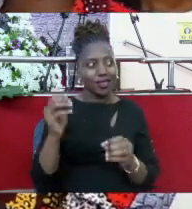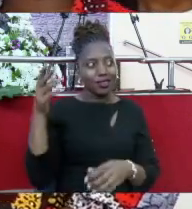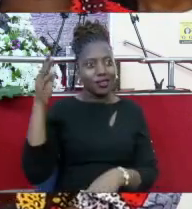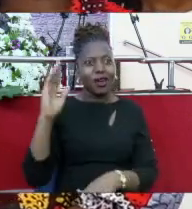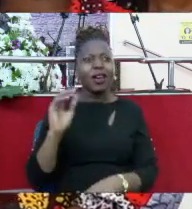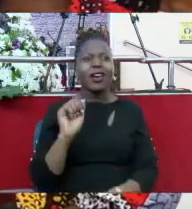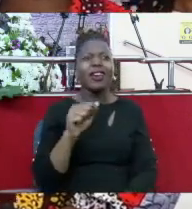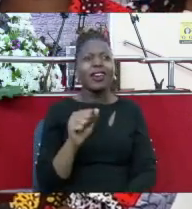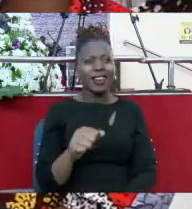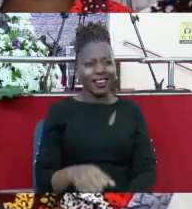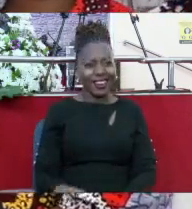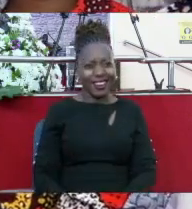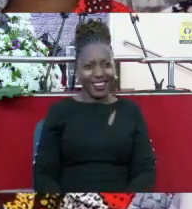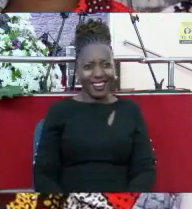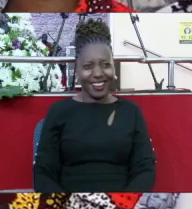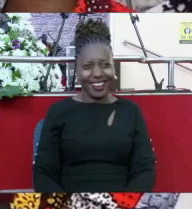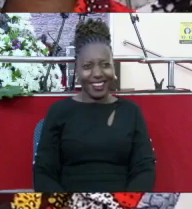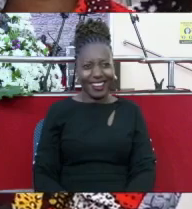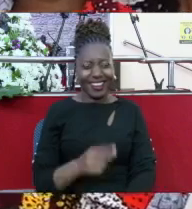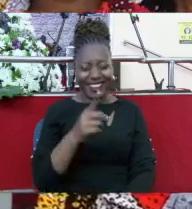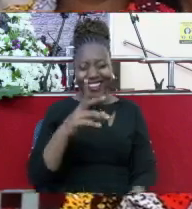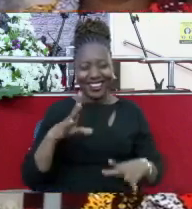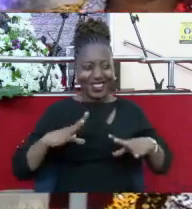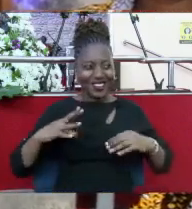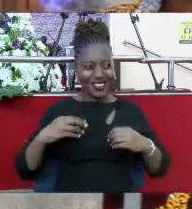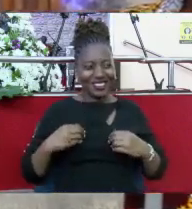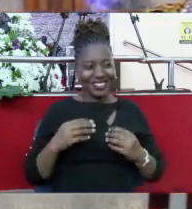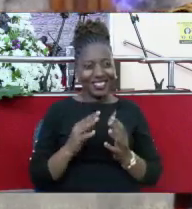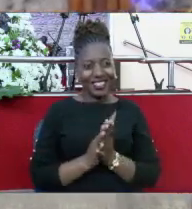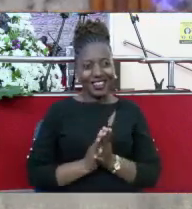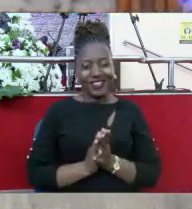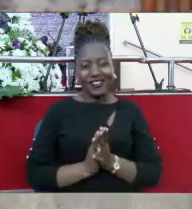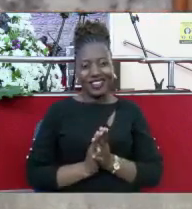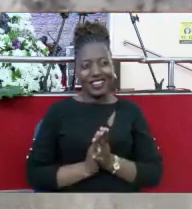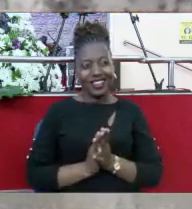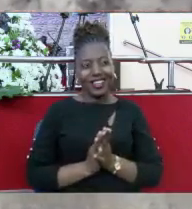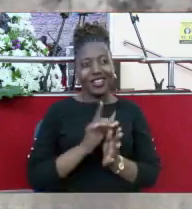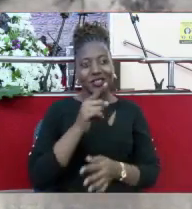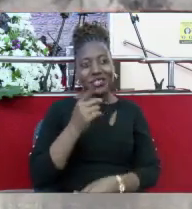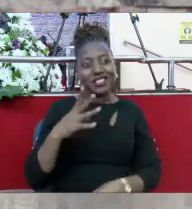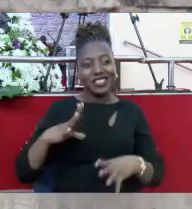You just receive. You just come and receive.